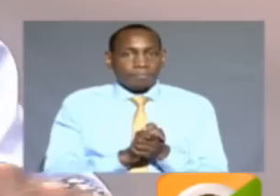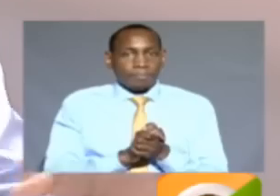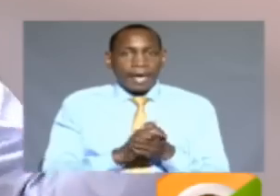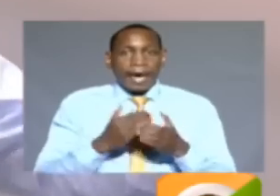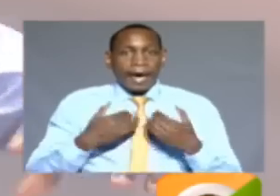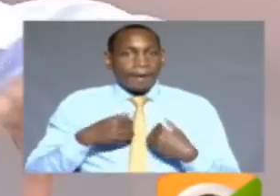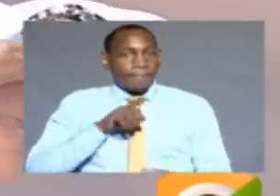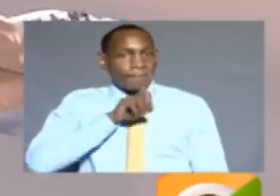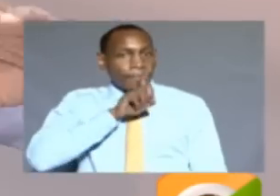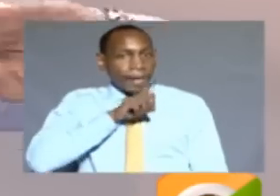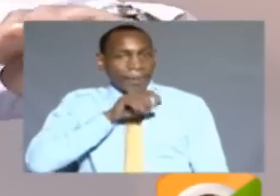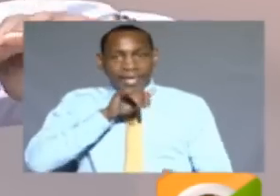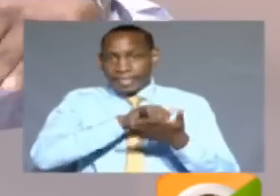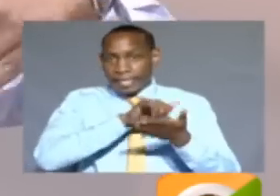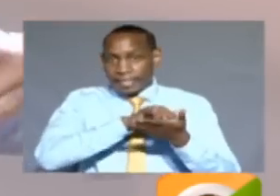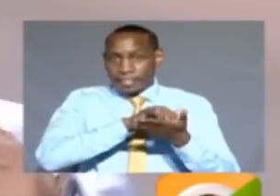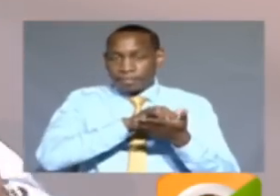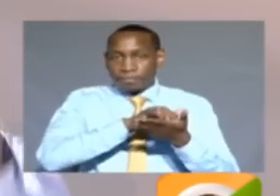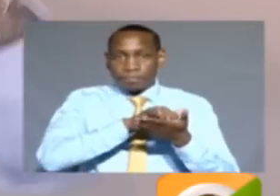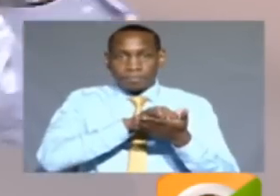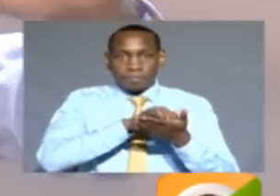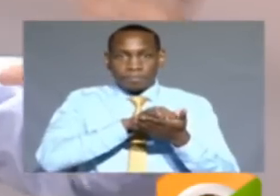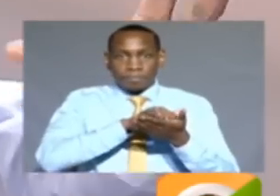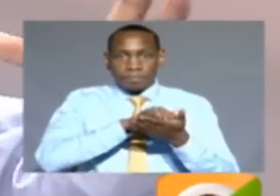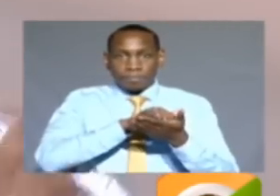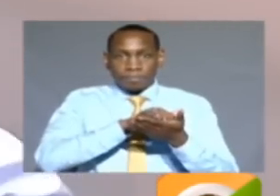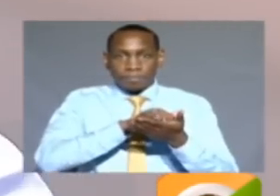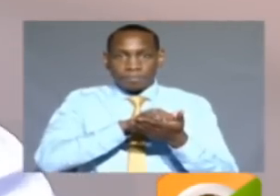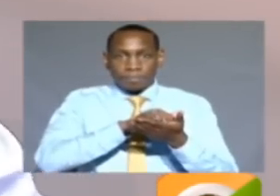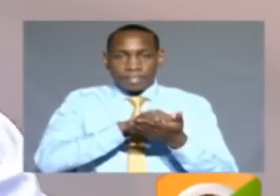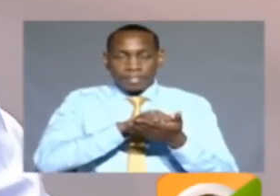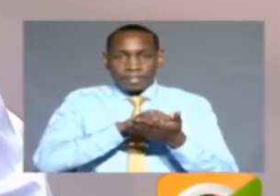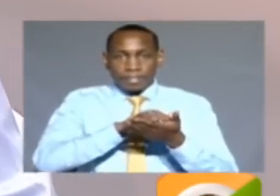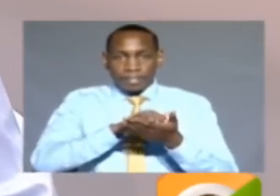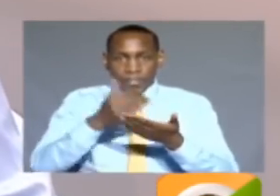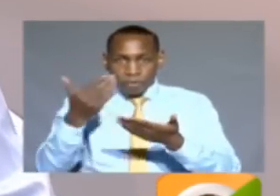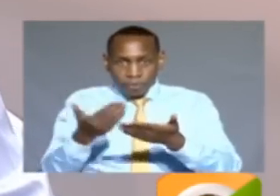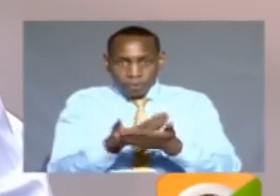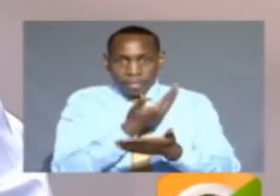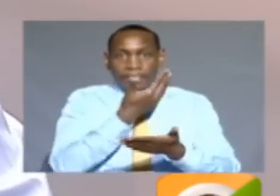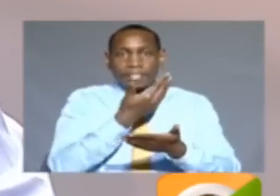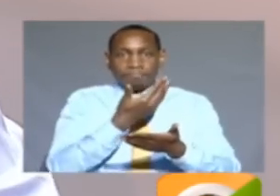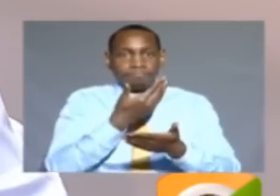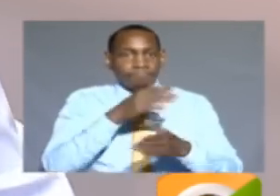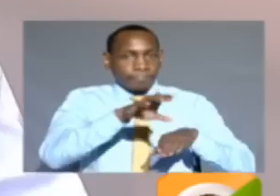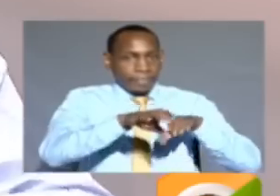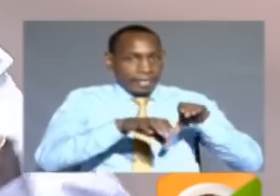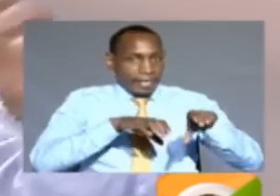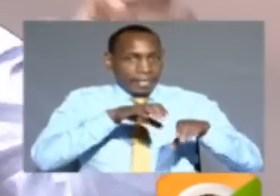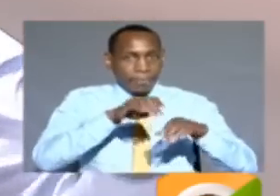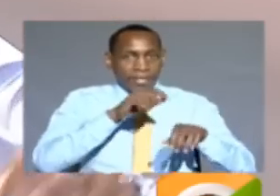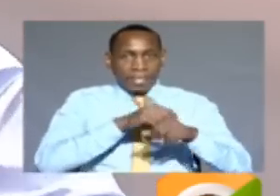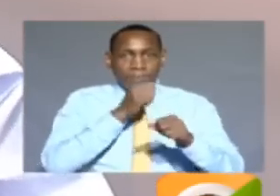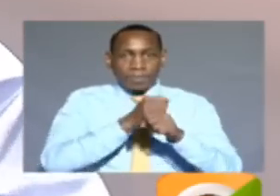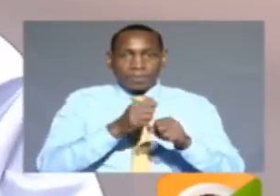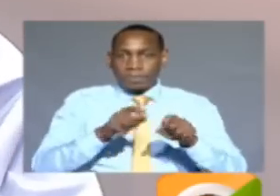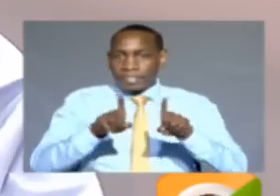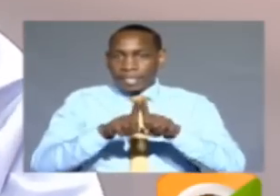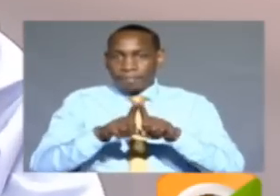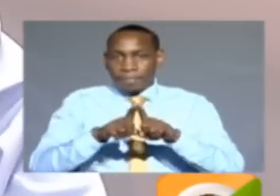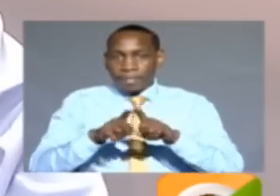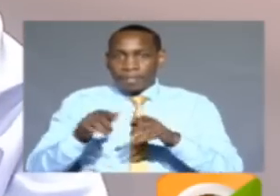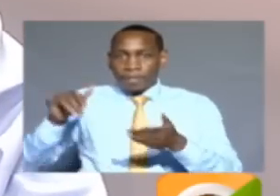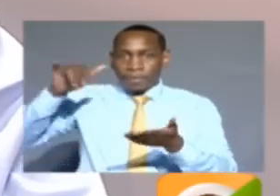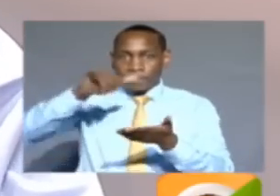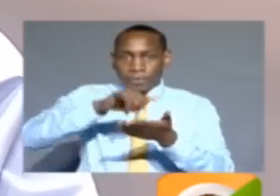falcon that basically swoops and takes the pigeon, and every time it does that, it will just land somewhere near in